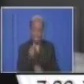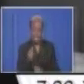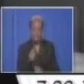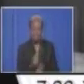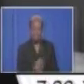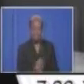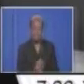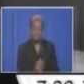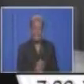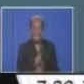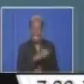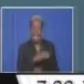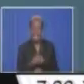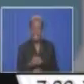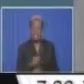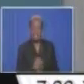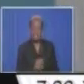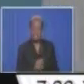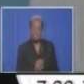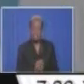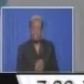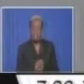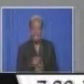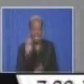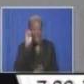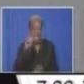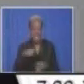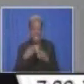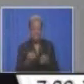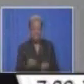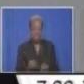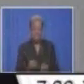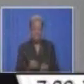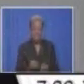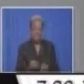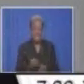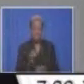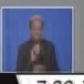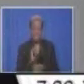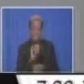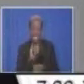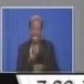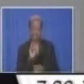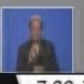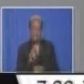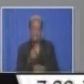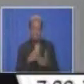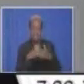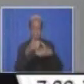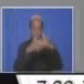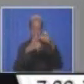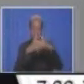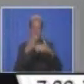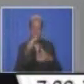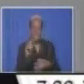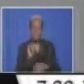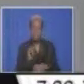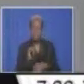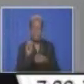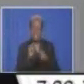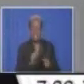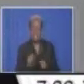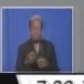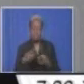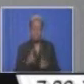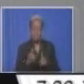each client before giving an infusion. He gave me a dose of the Immunity IV that is good for building the immune system during the winter.